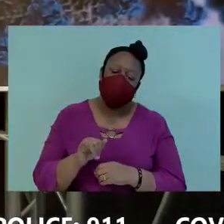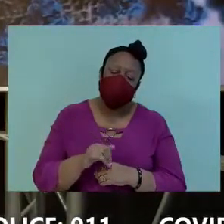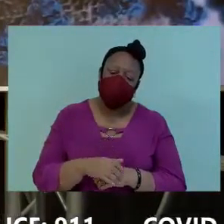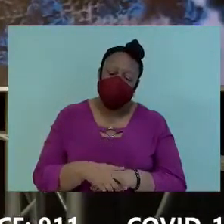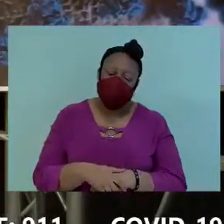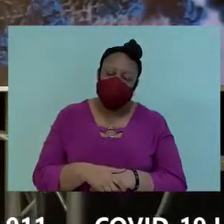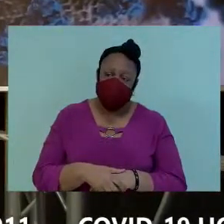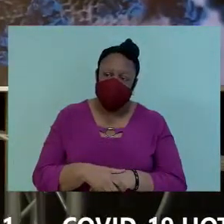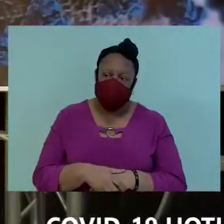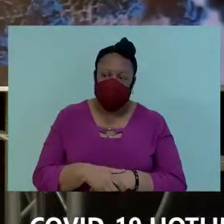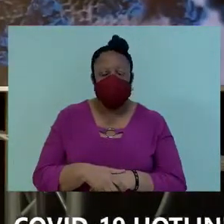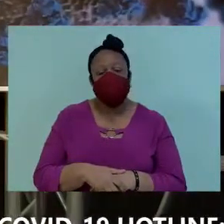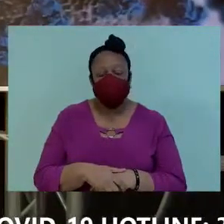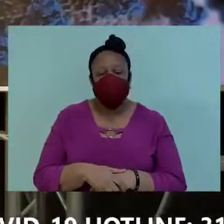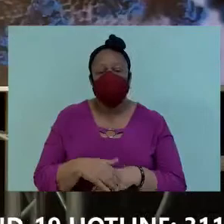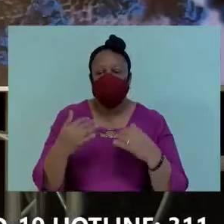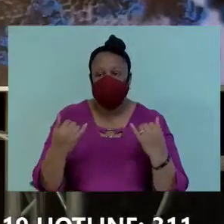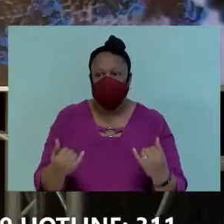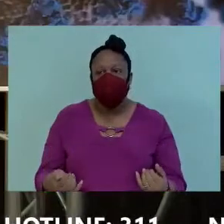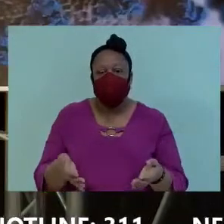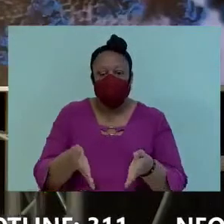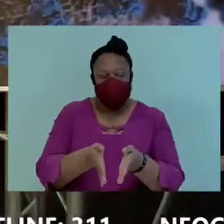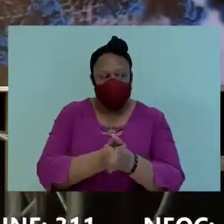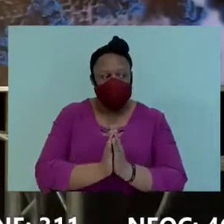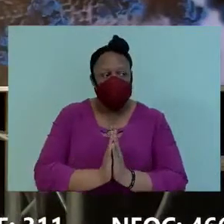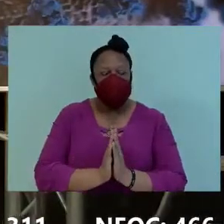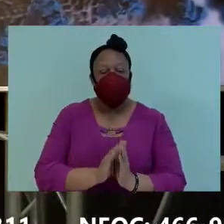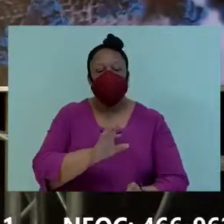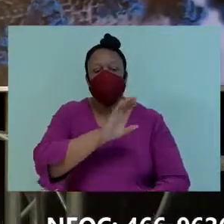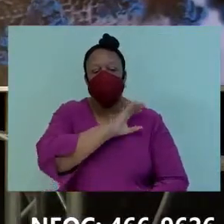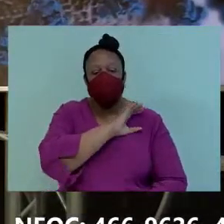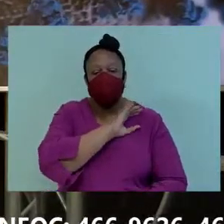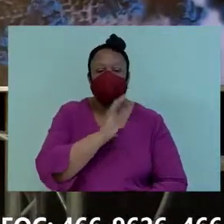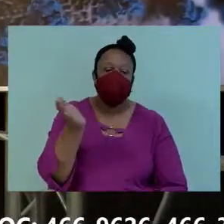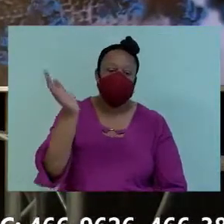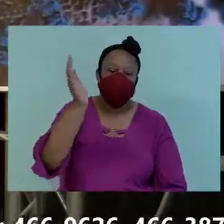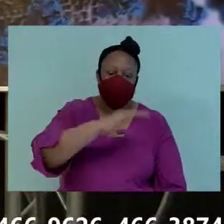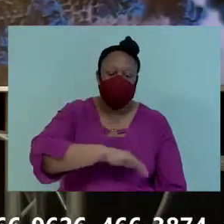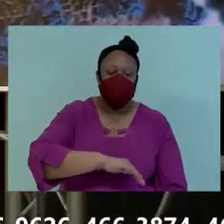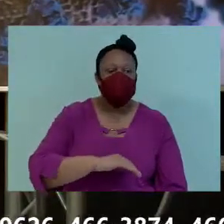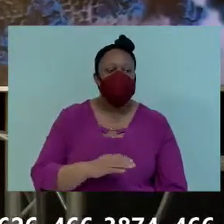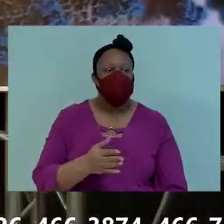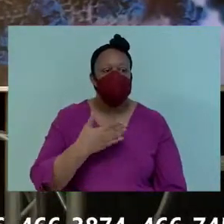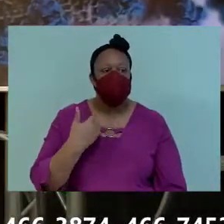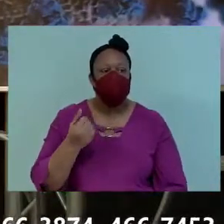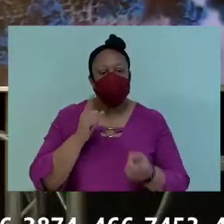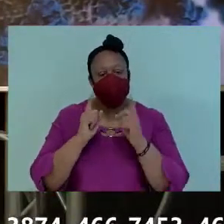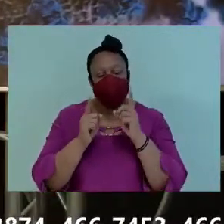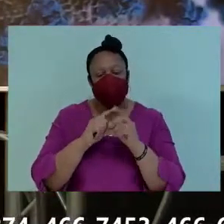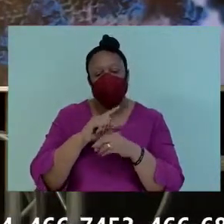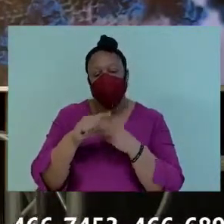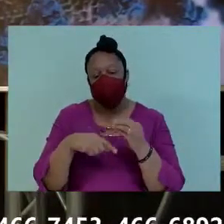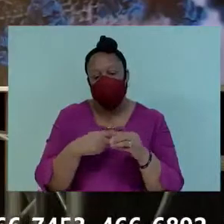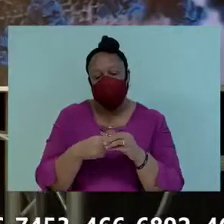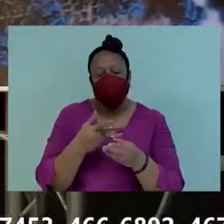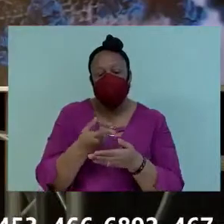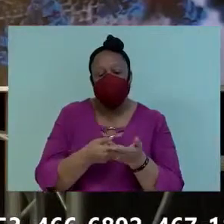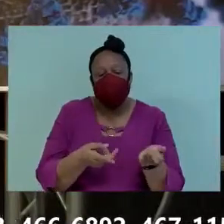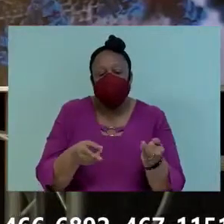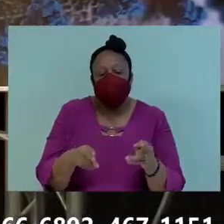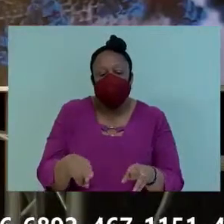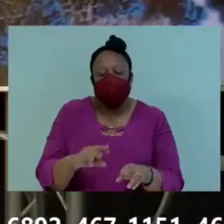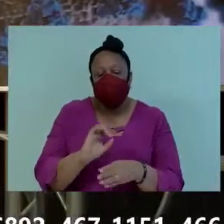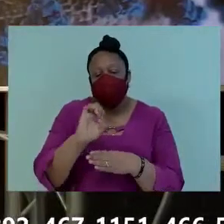Without further ado, I would like to invite Superintendent Cromwell Henry, who is the Divisional Commander of District